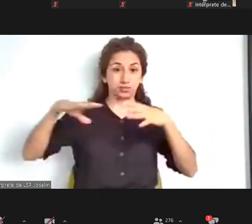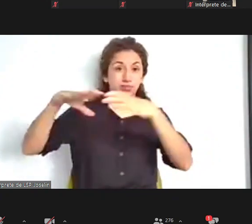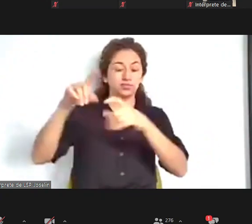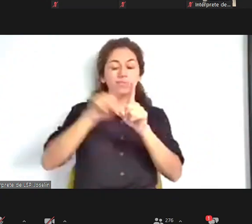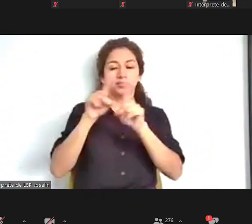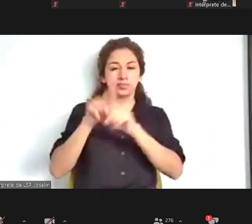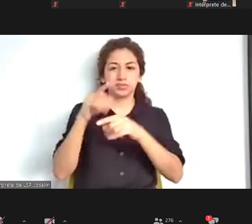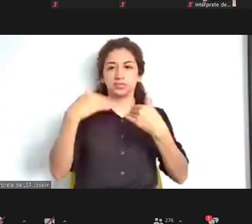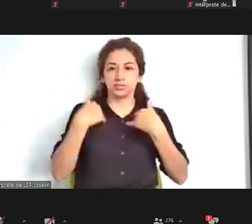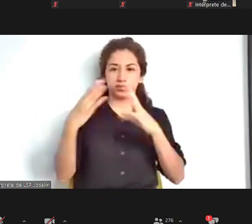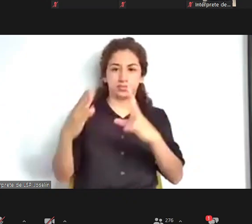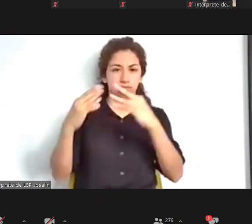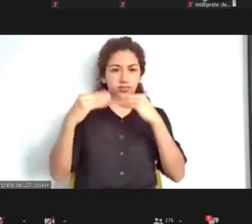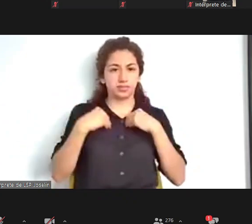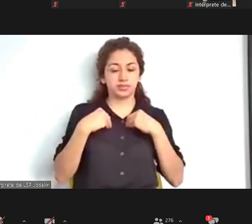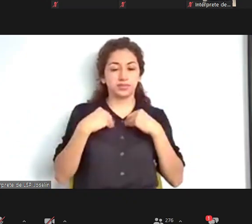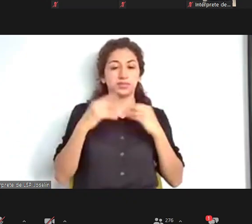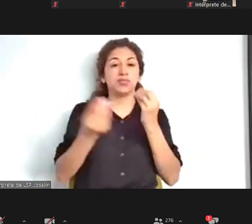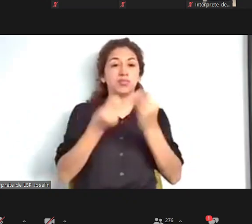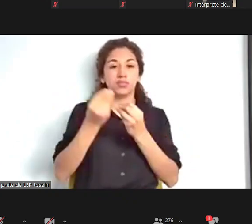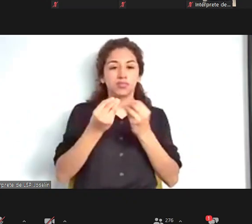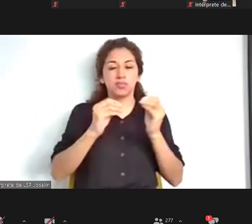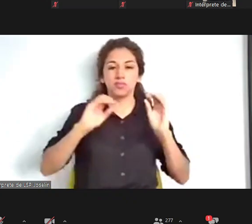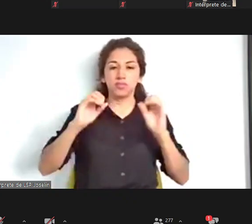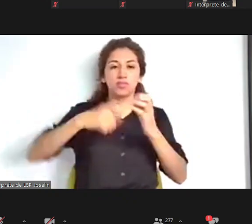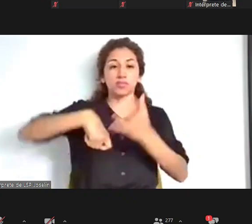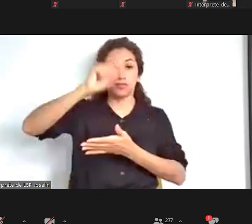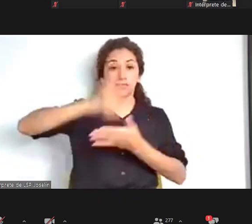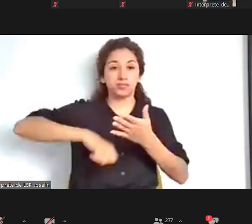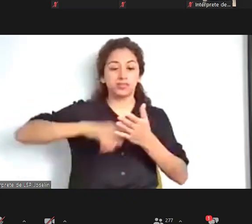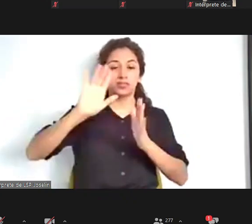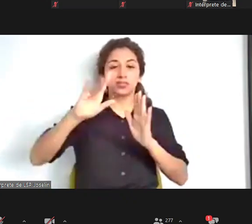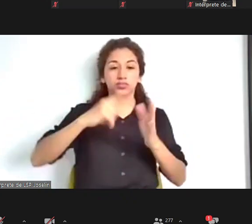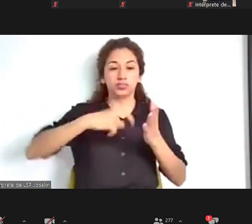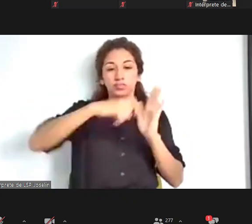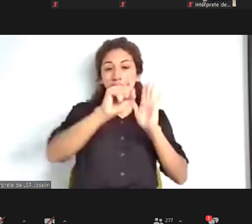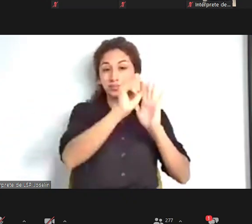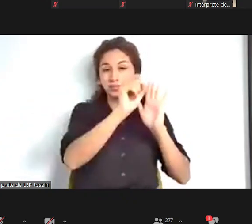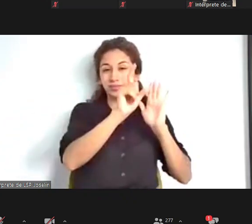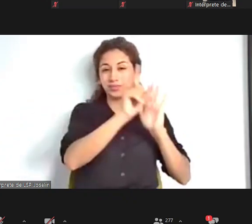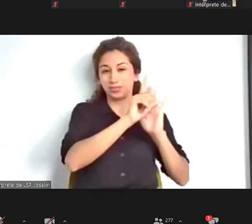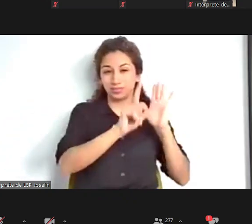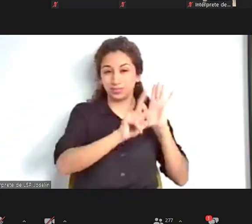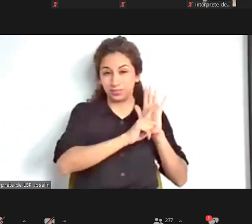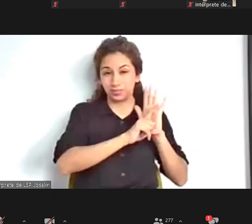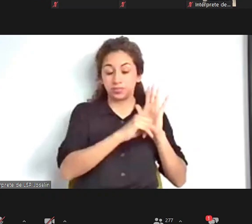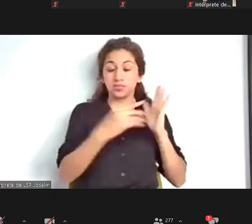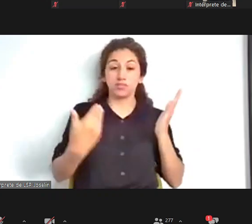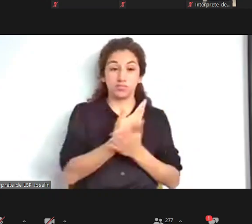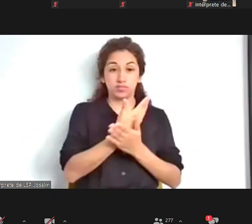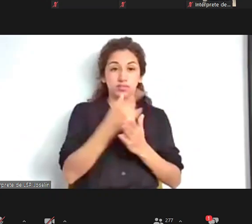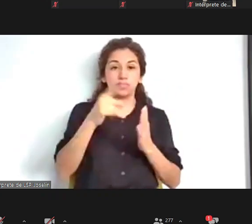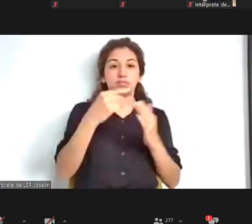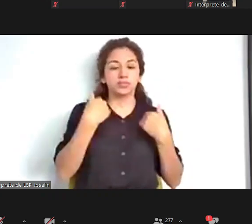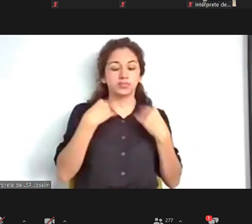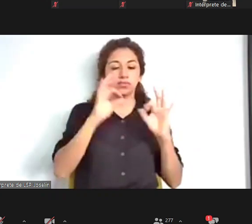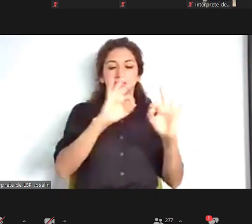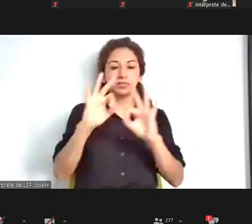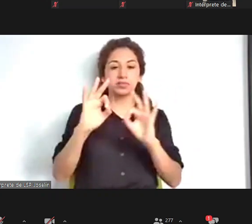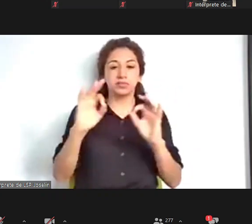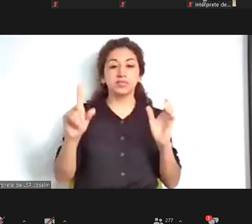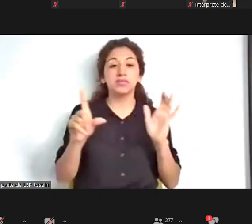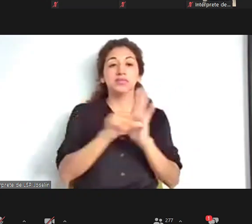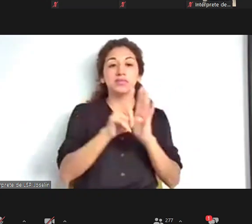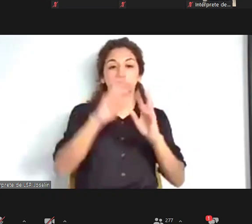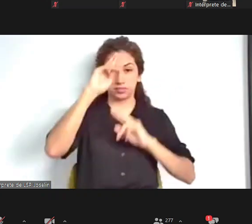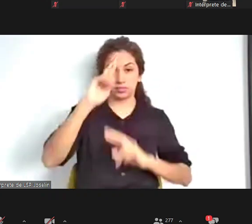and that would uh give a framework that is coherent that would ensure that prevention and respect to human